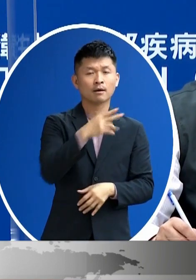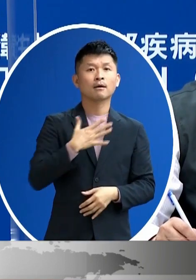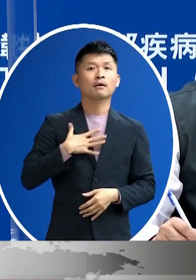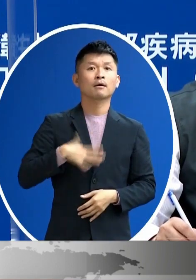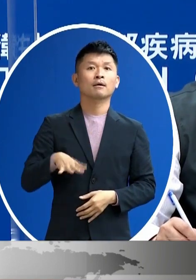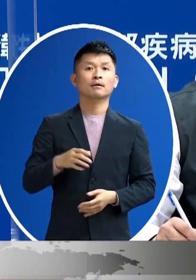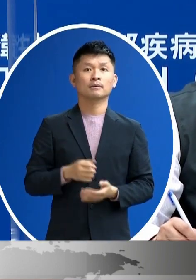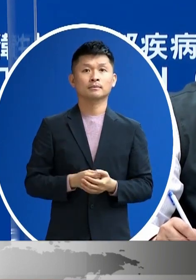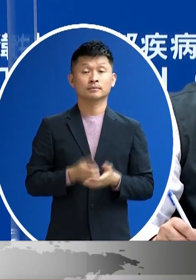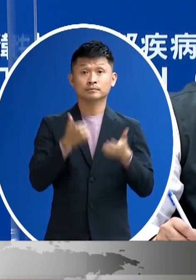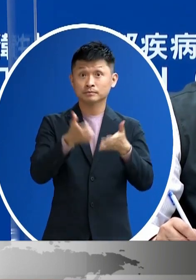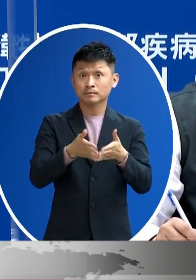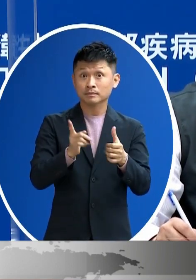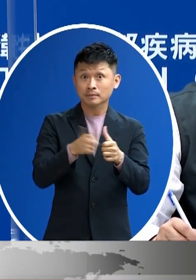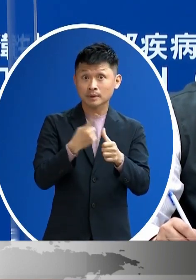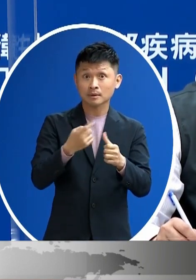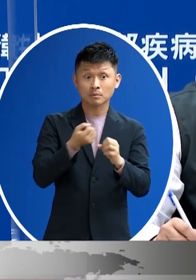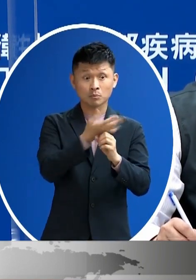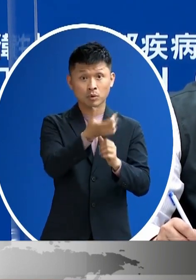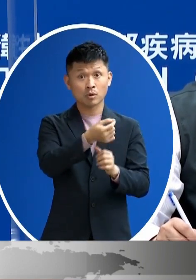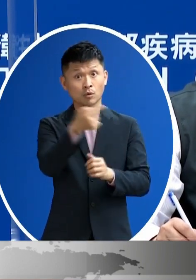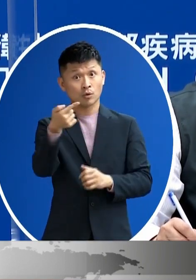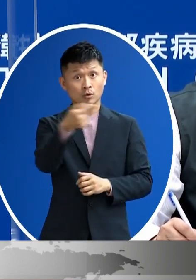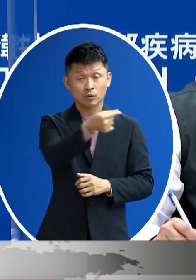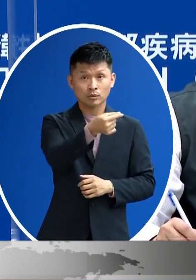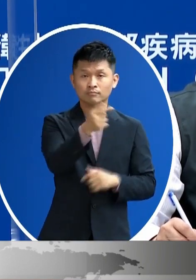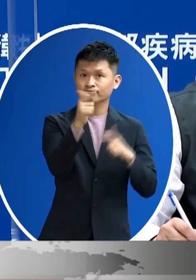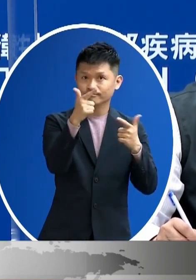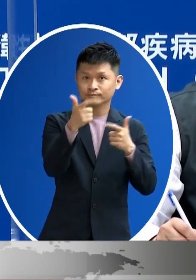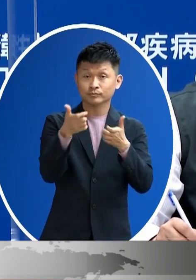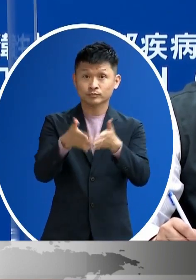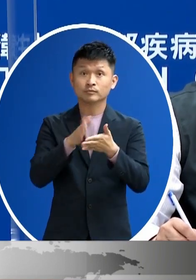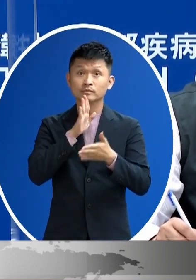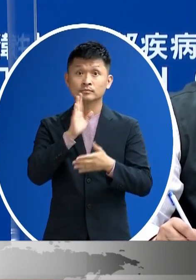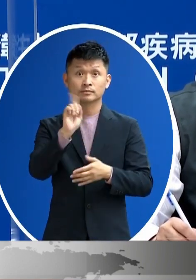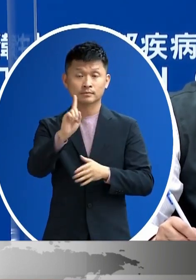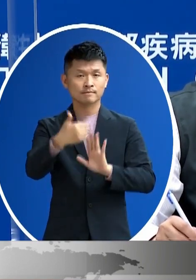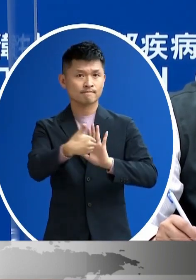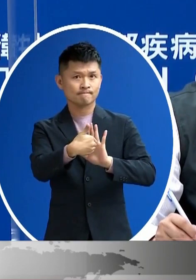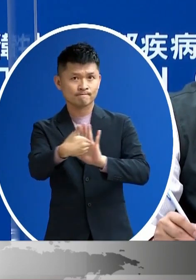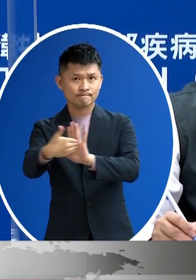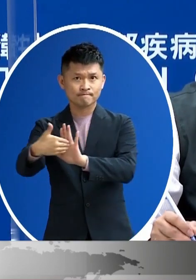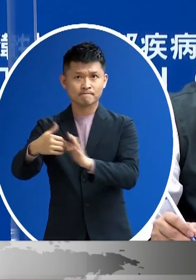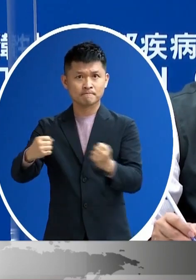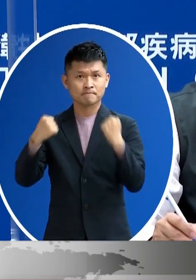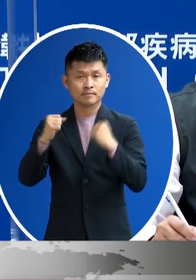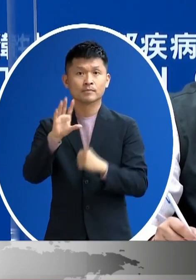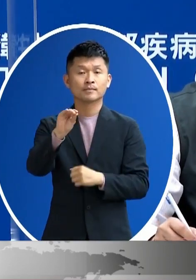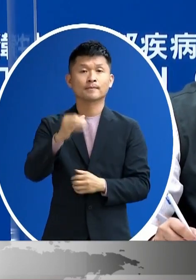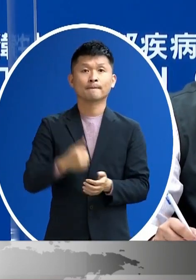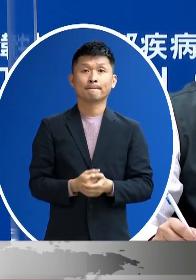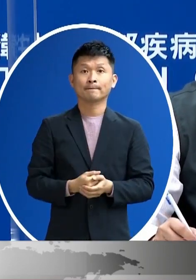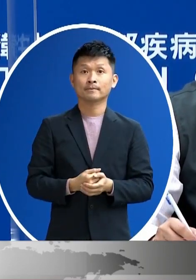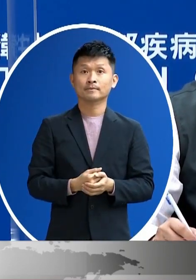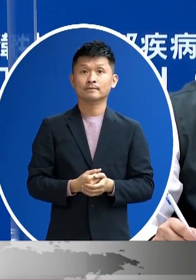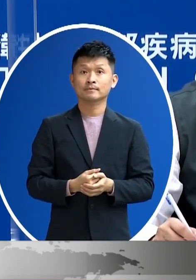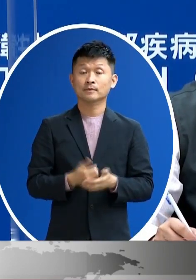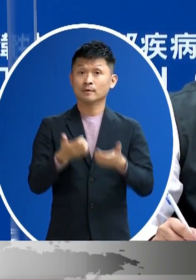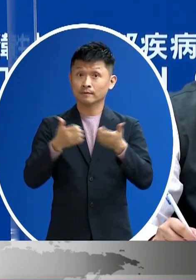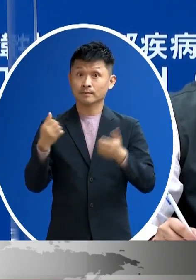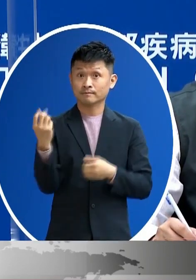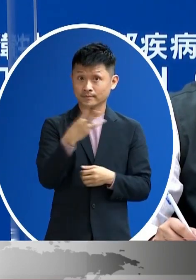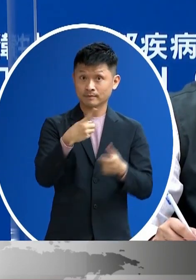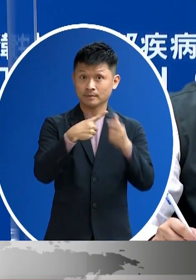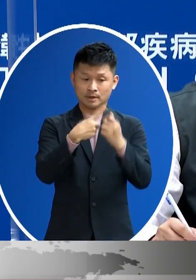under control as much as possible. The most important thing now is not the case count. What's important now is keeping numbers